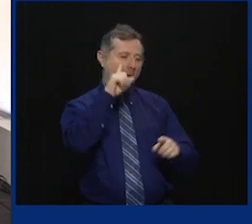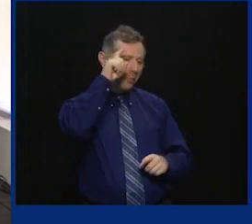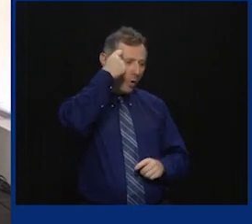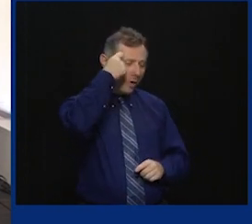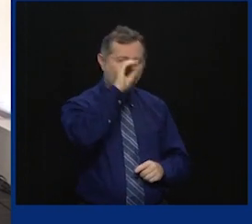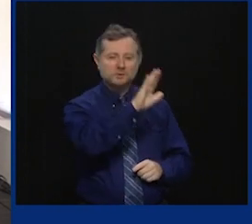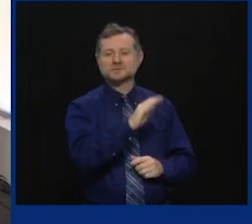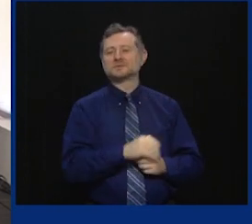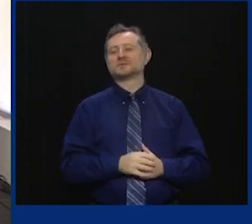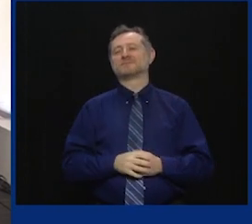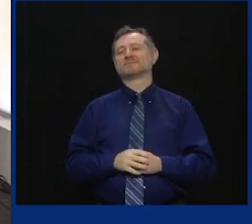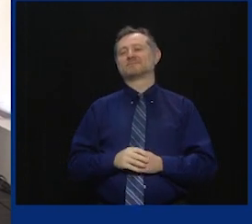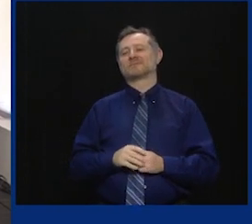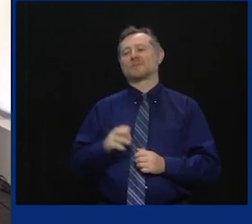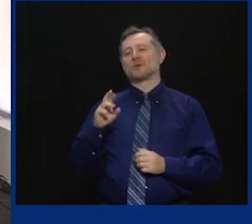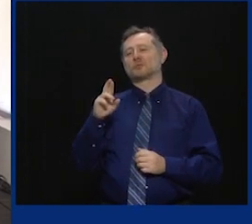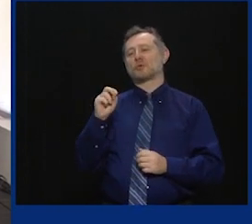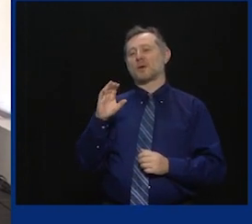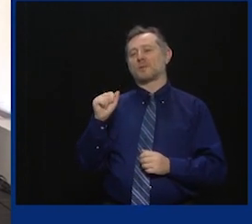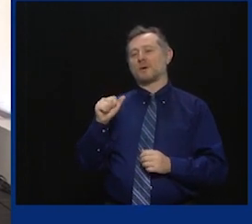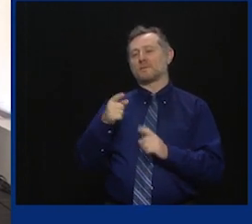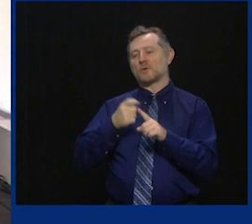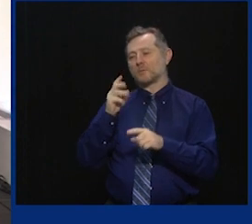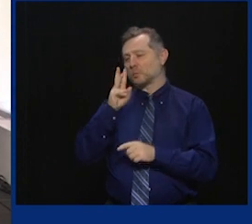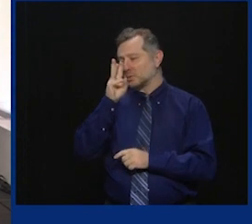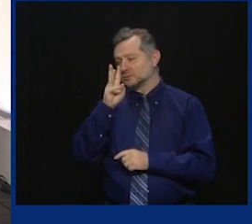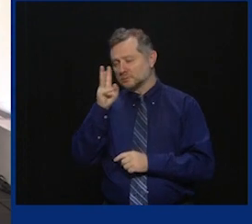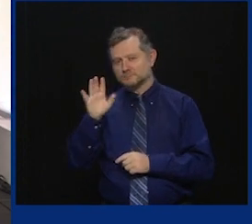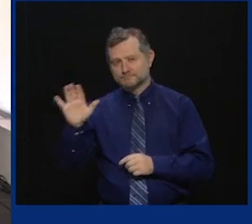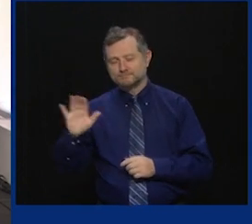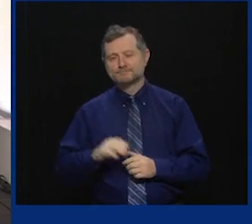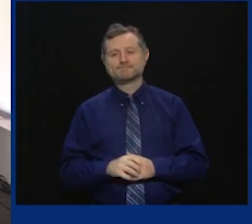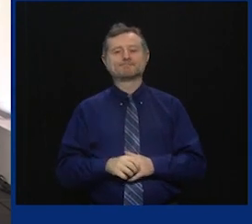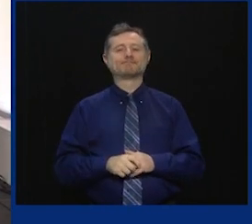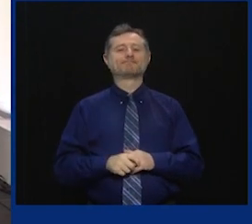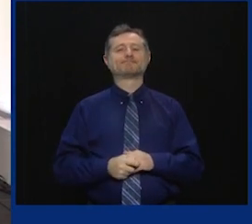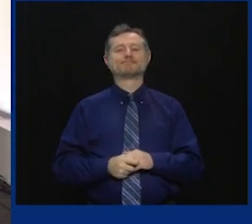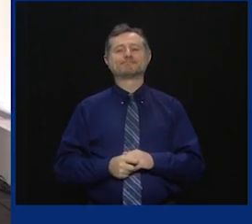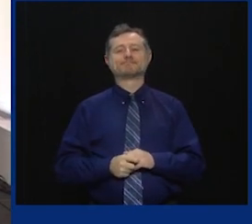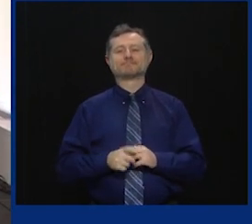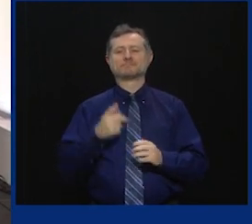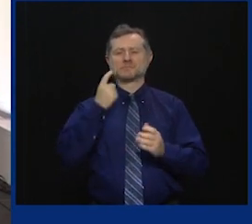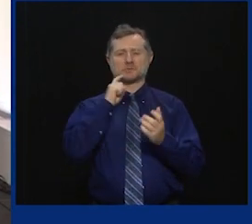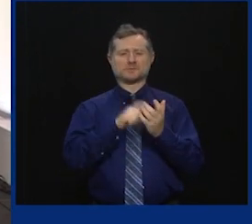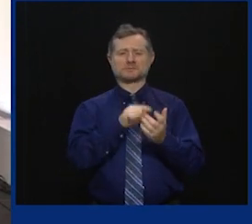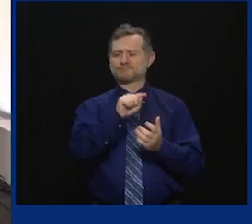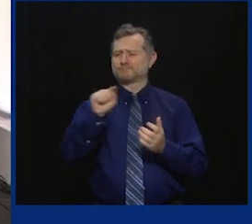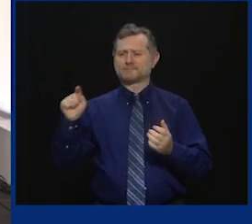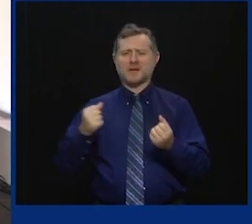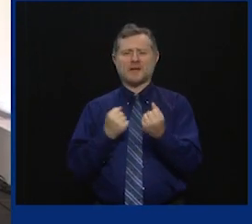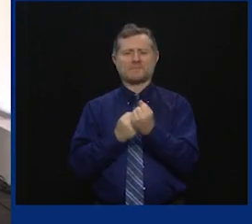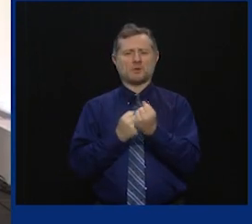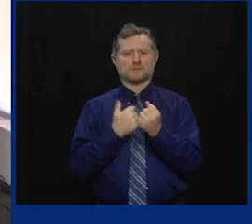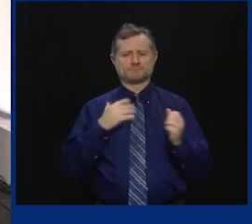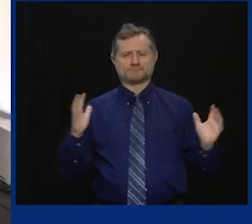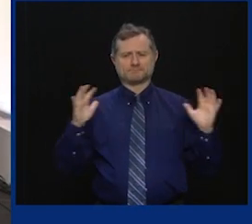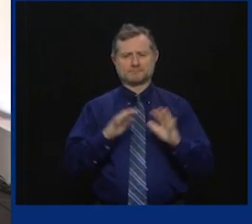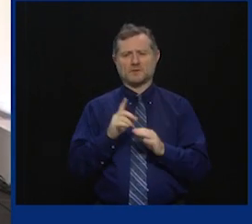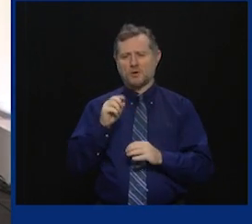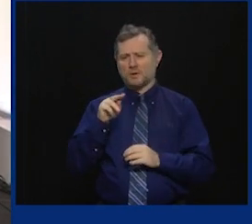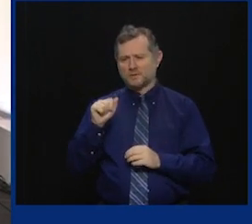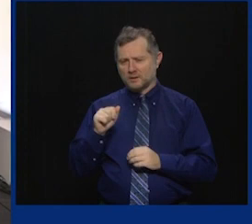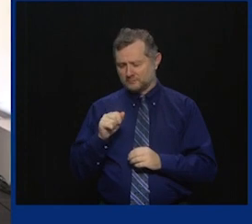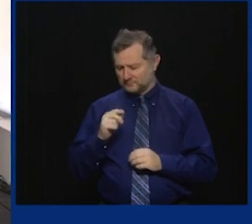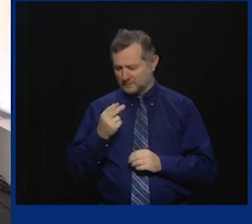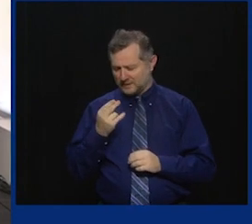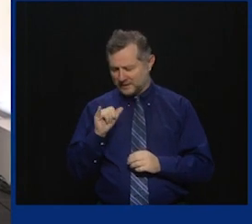Westchester. I also want to acknowledge some of the advocates who are with us today. Donna Hilton, Executive Director of A Little Piece of Light,